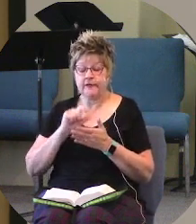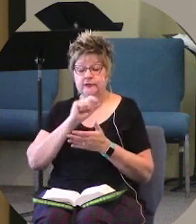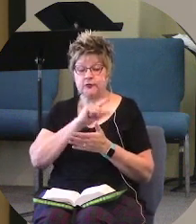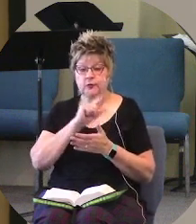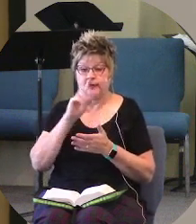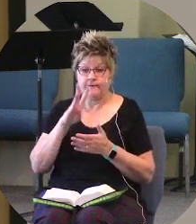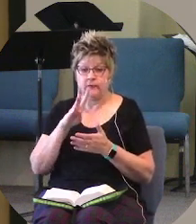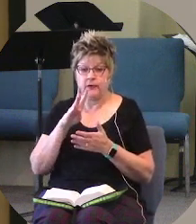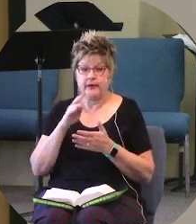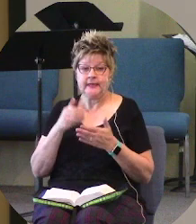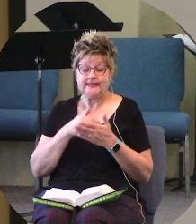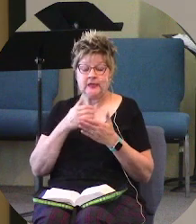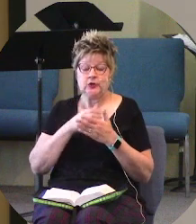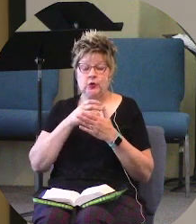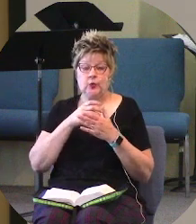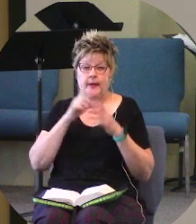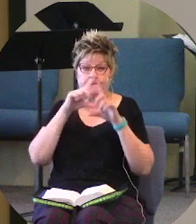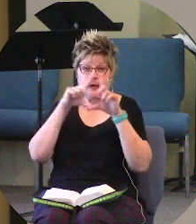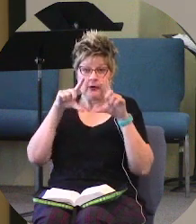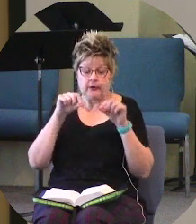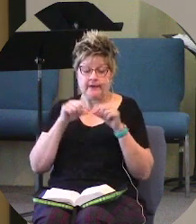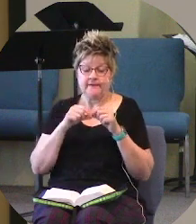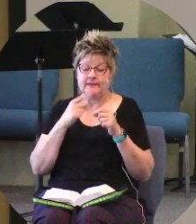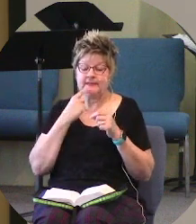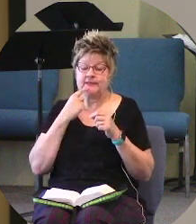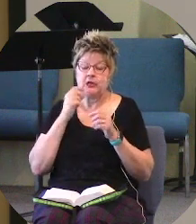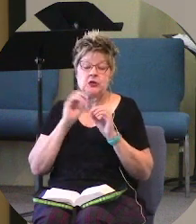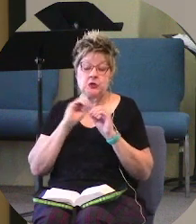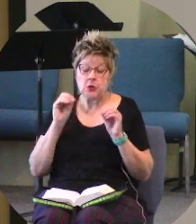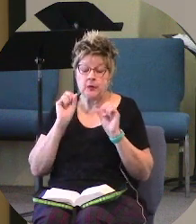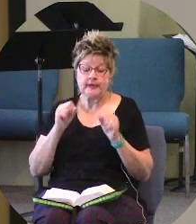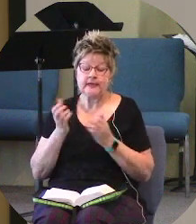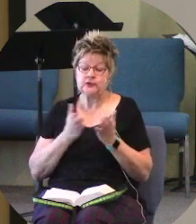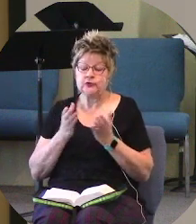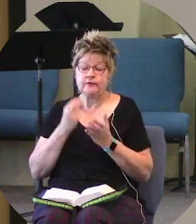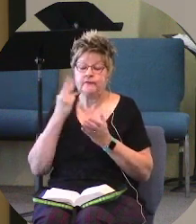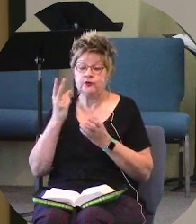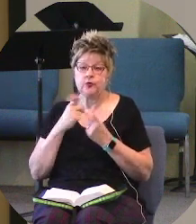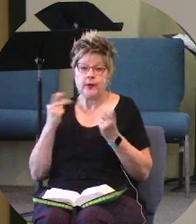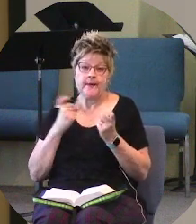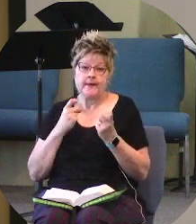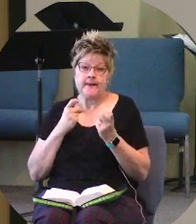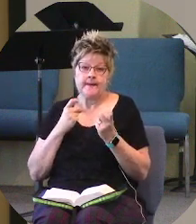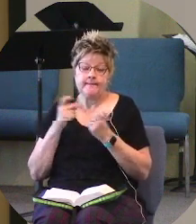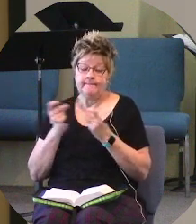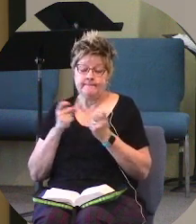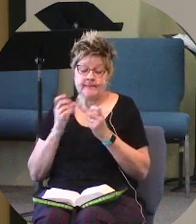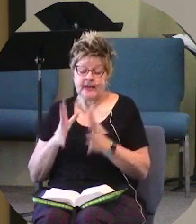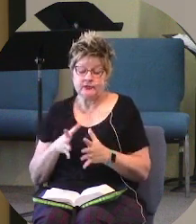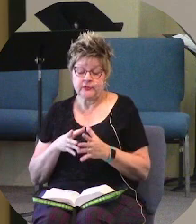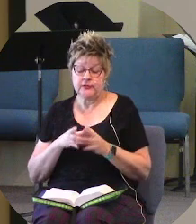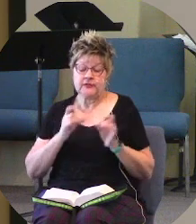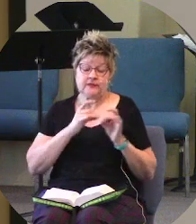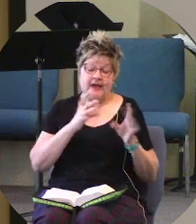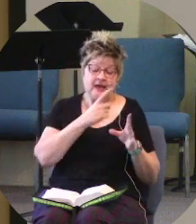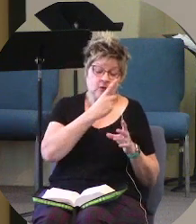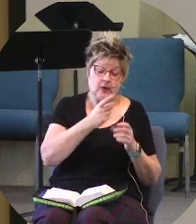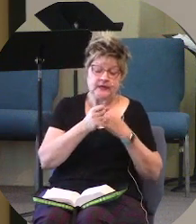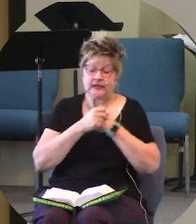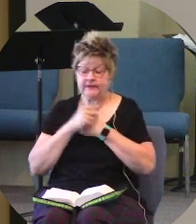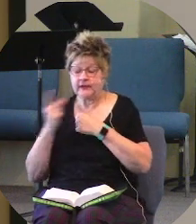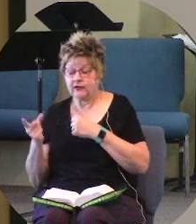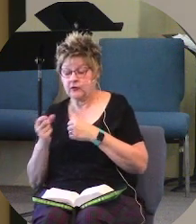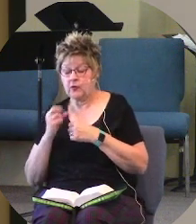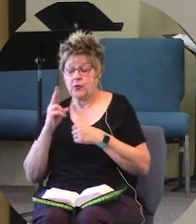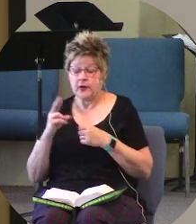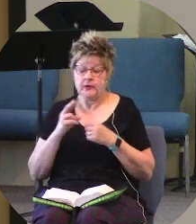of a new paragraph. And he begins, no one can serve two masters, for either he will hate the one and love the other, or he will be devoted to